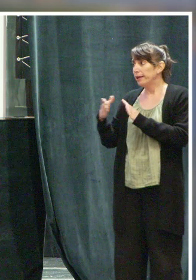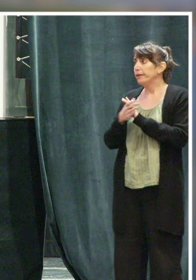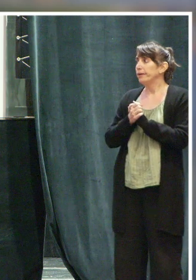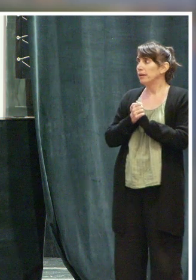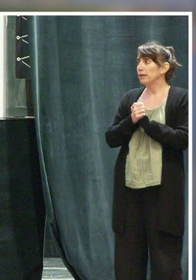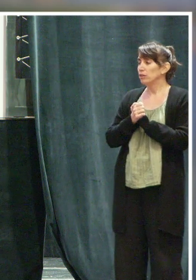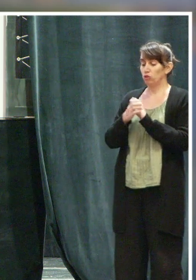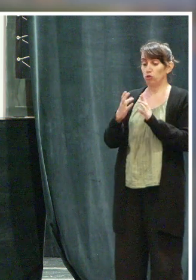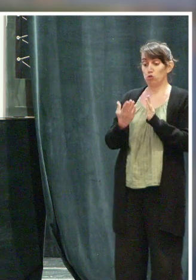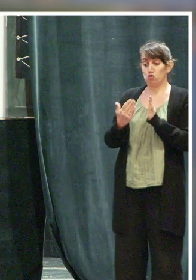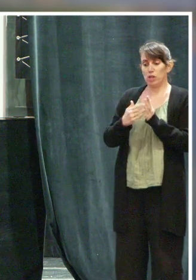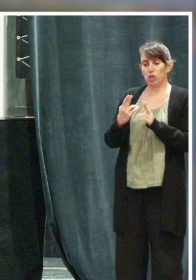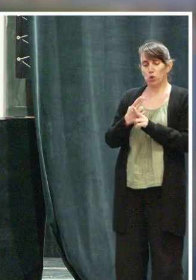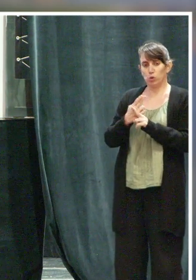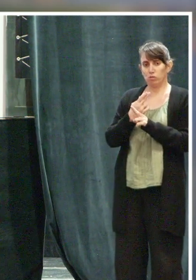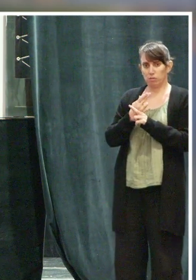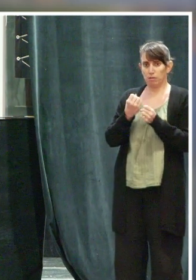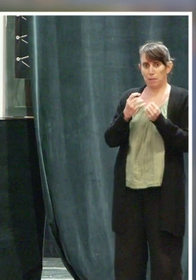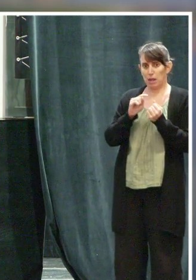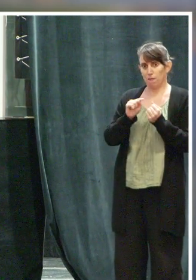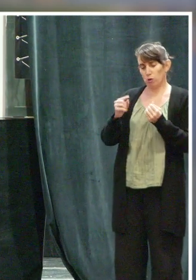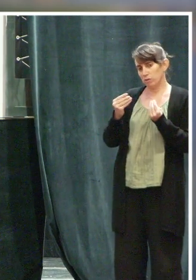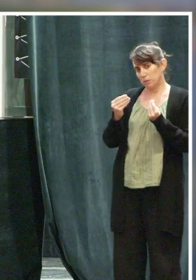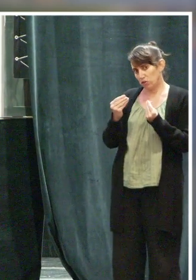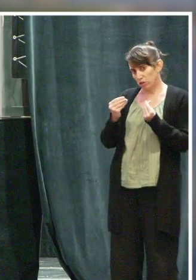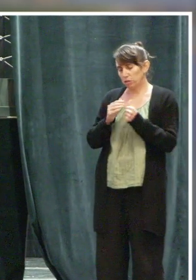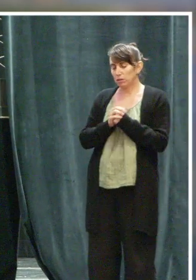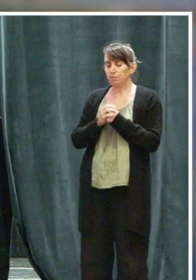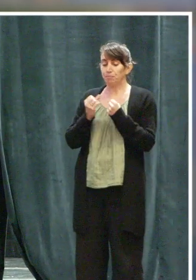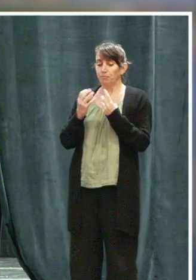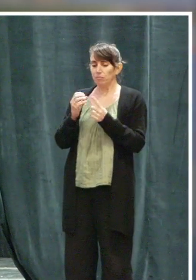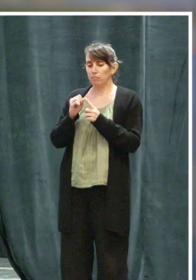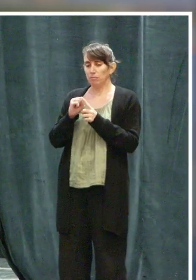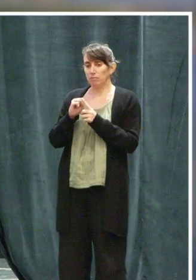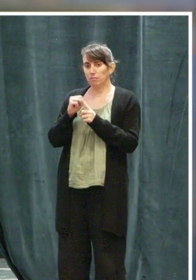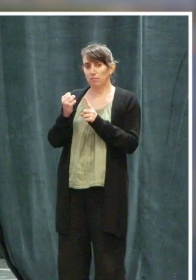of materials. In many instances, reuse is